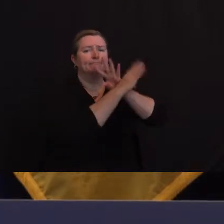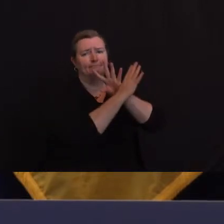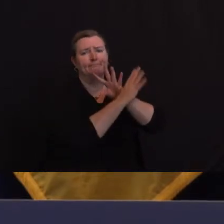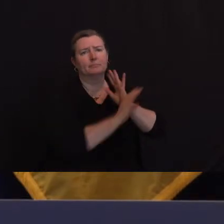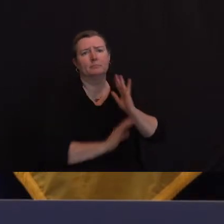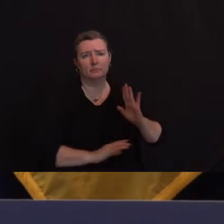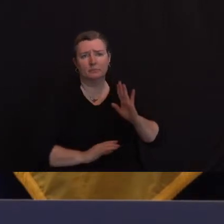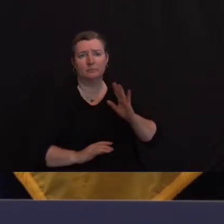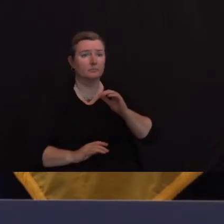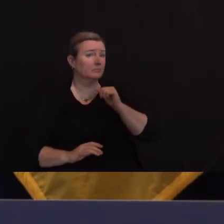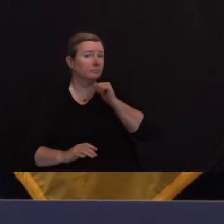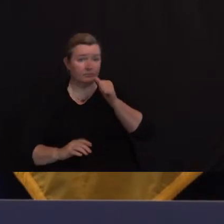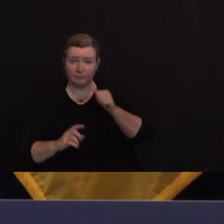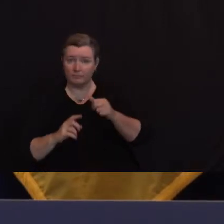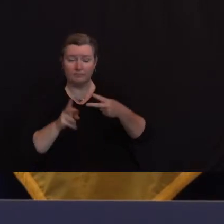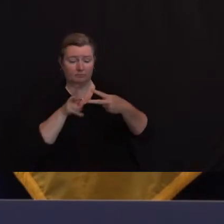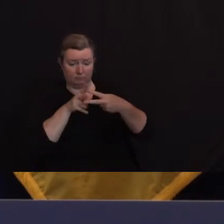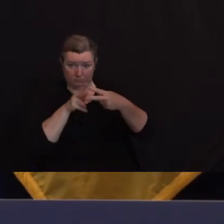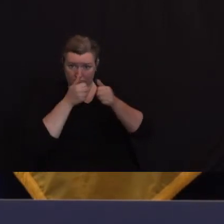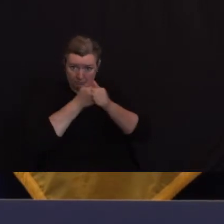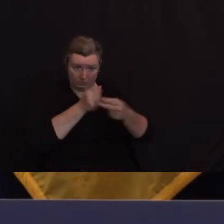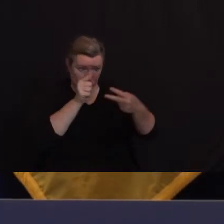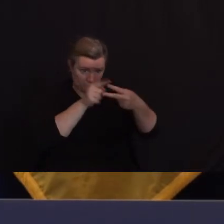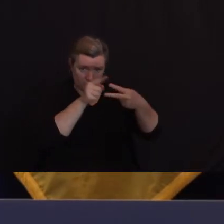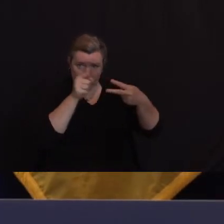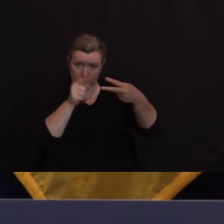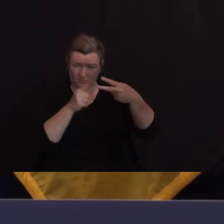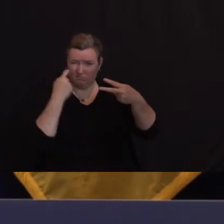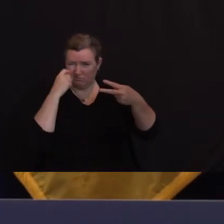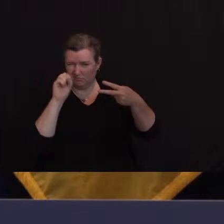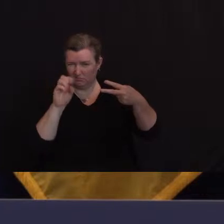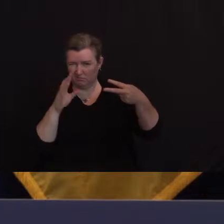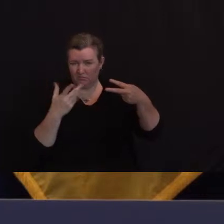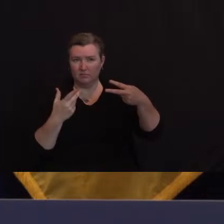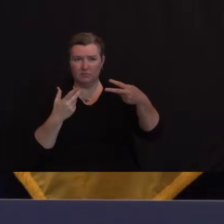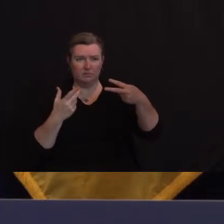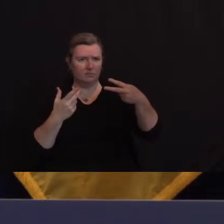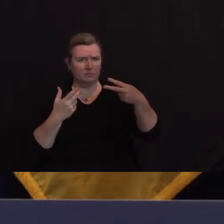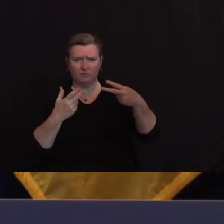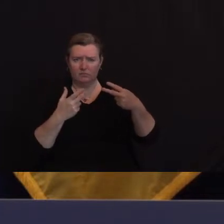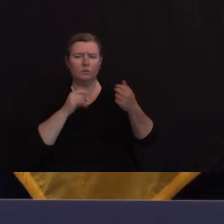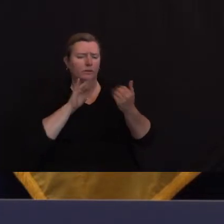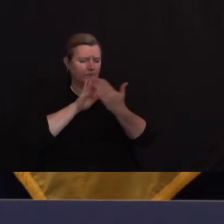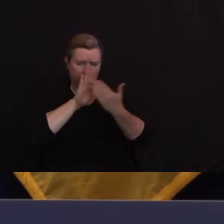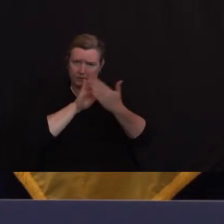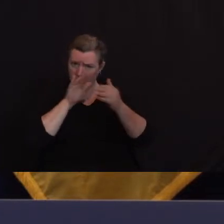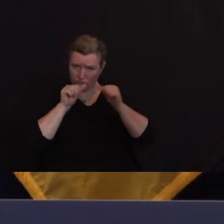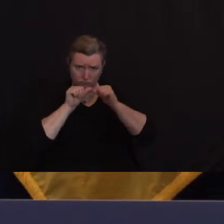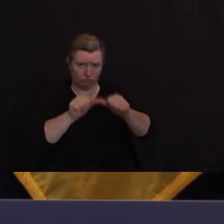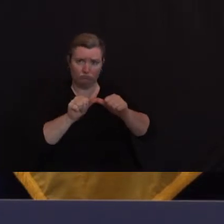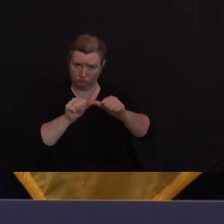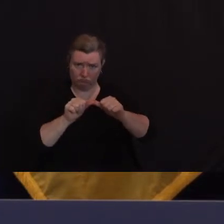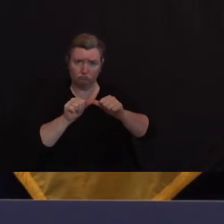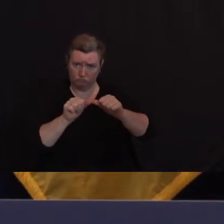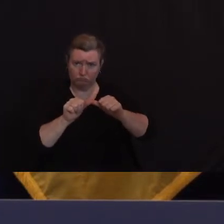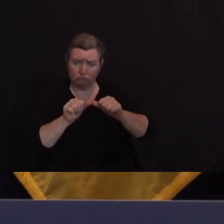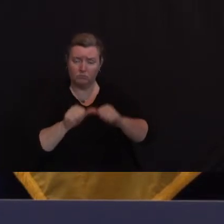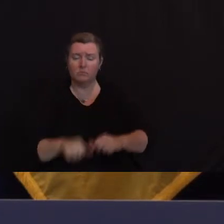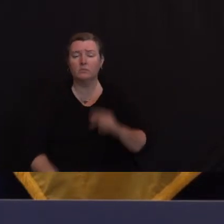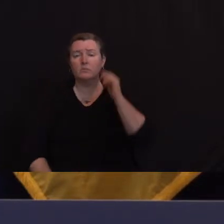not just guide us, but we achieve them, we're staying in person. Would you add anything to that, or you